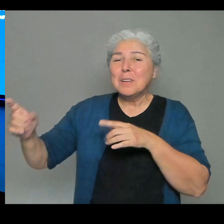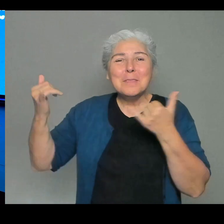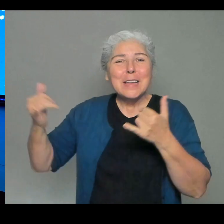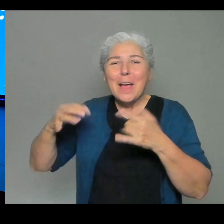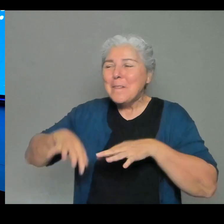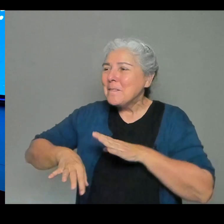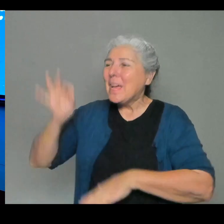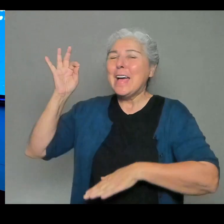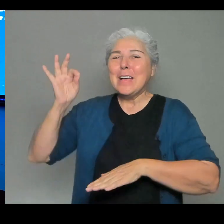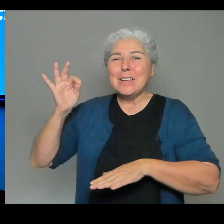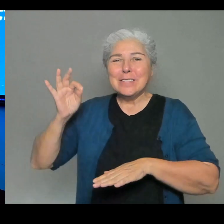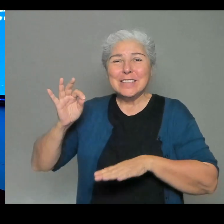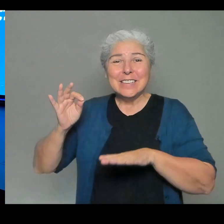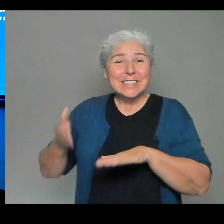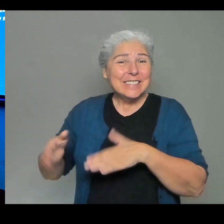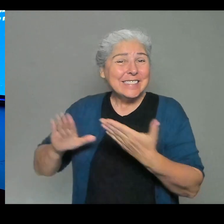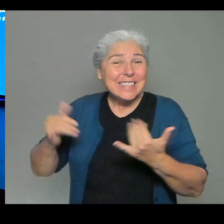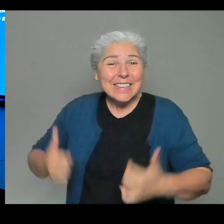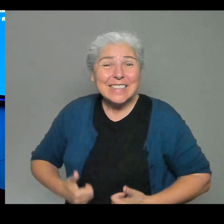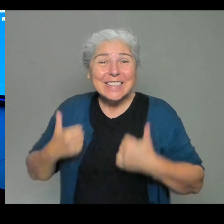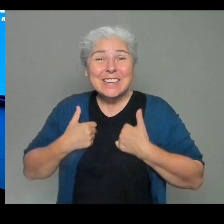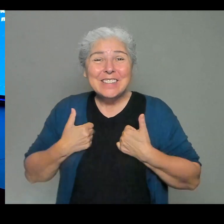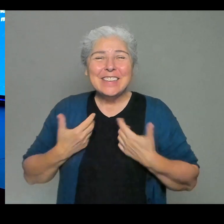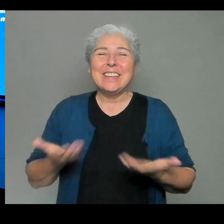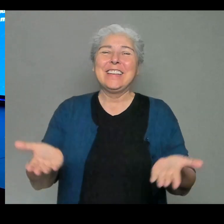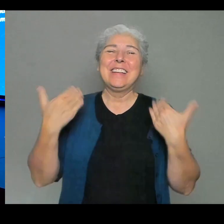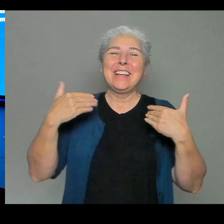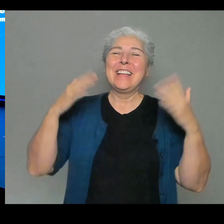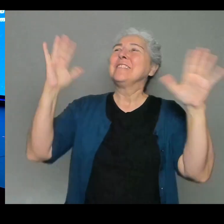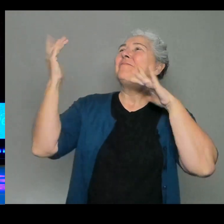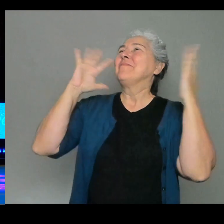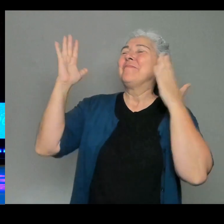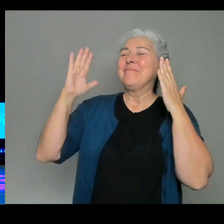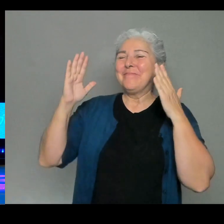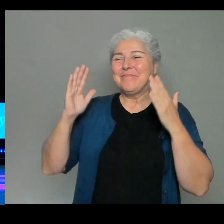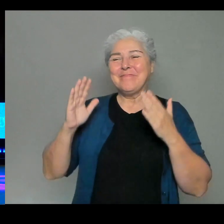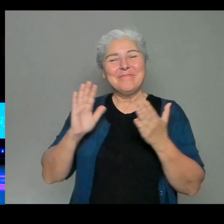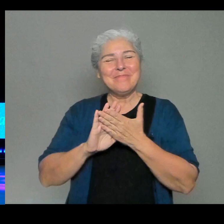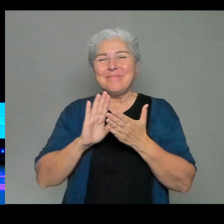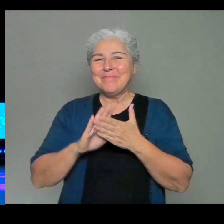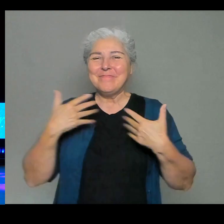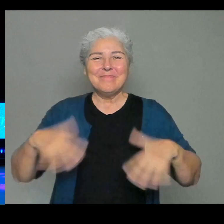When one person repents, they cheer in heaven. Let's give a bigger hand for the cheer in heaven. Amen?